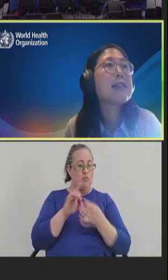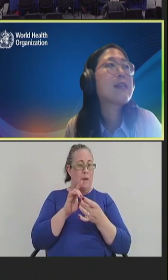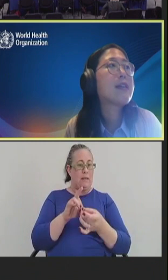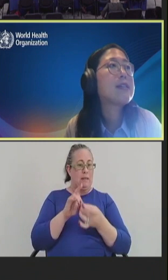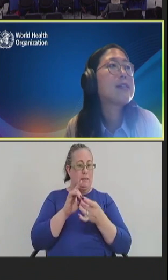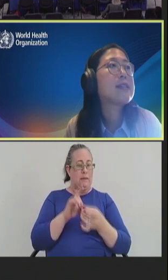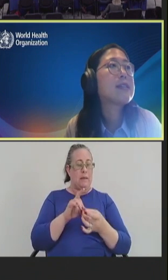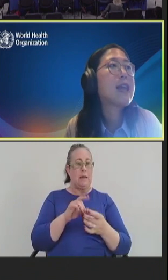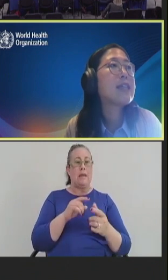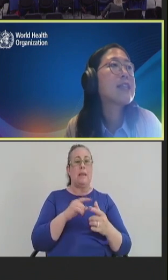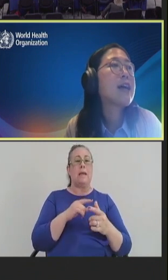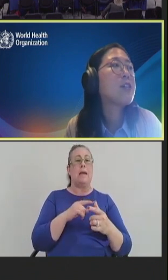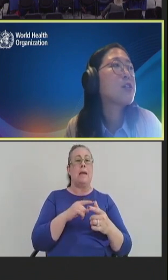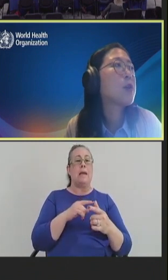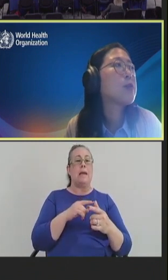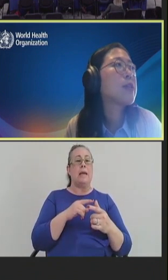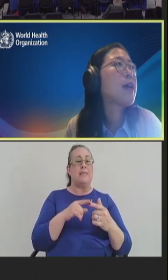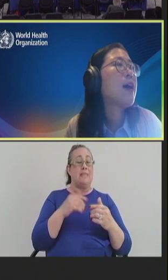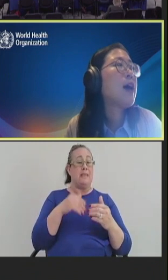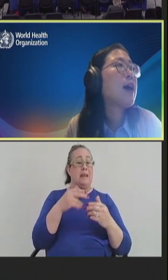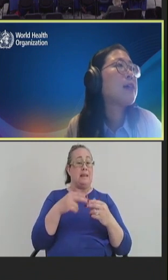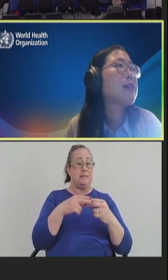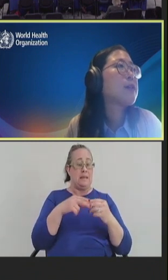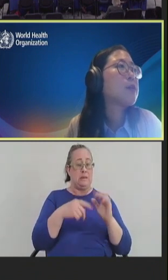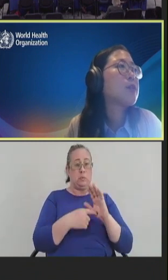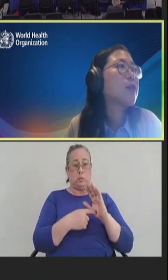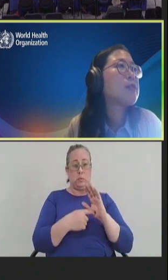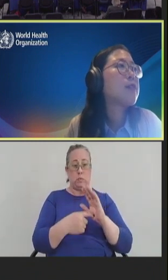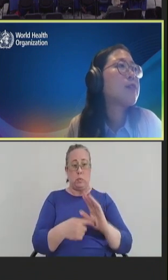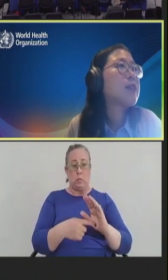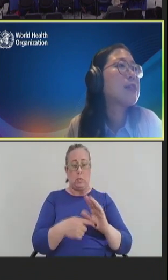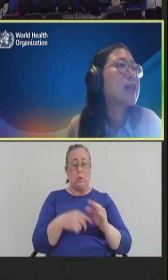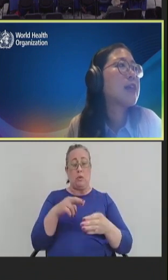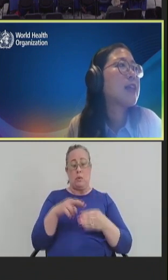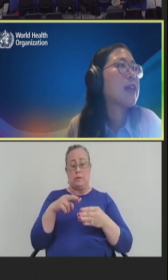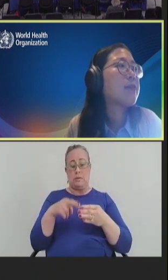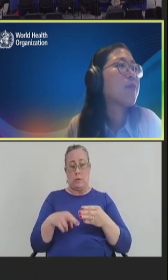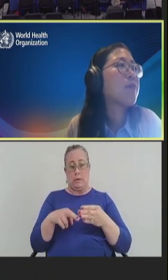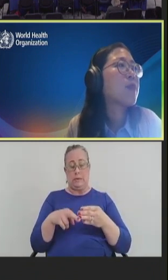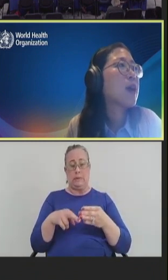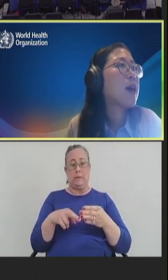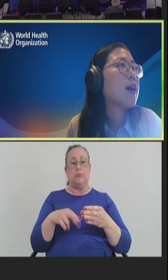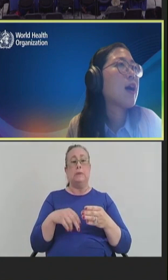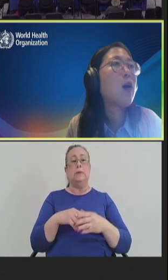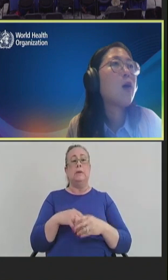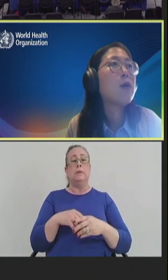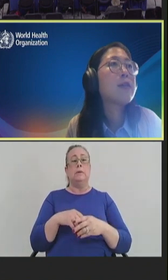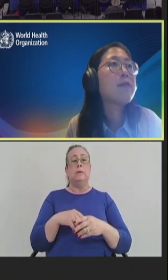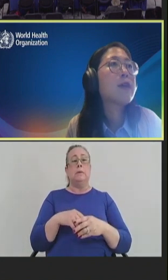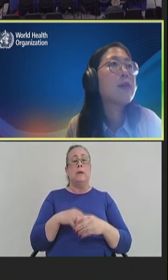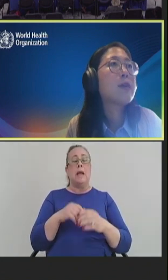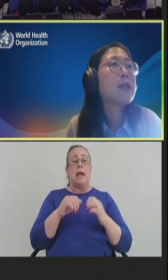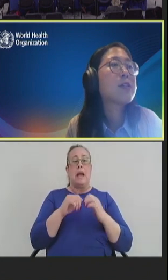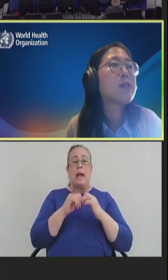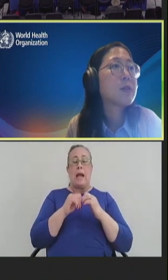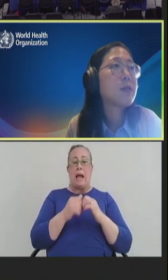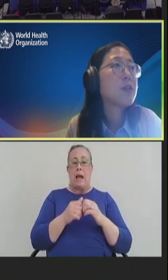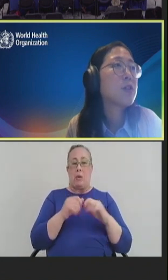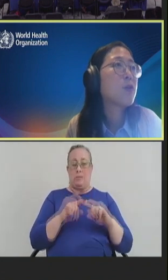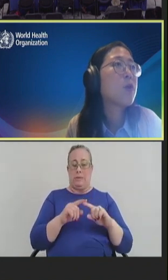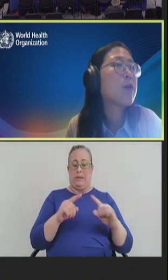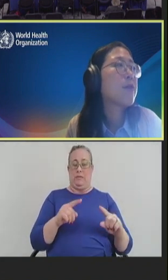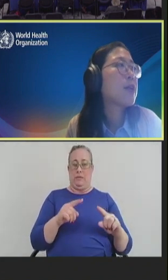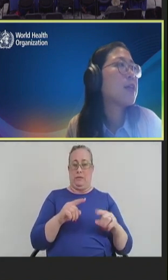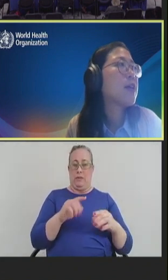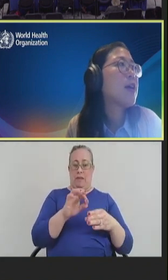And this next slide shows the results of this, and then how different